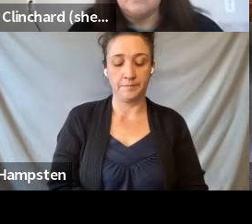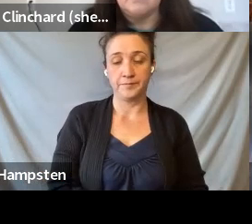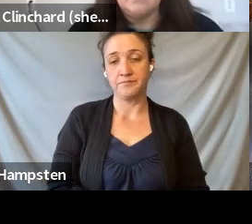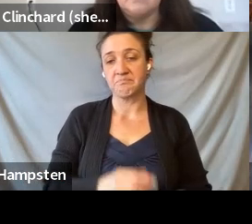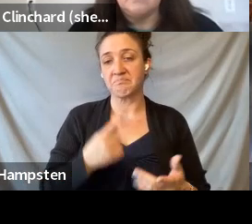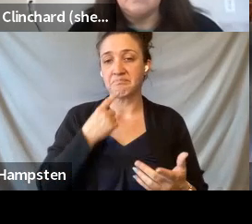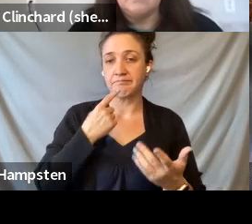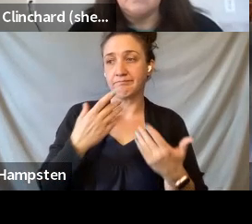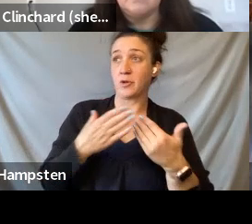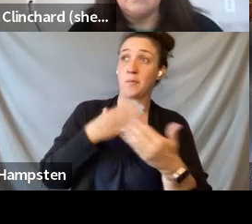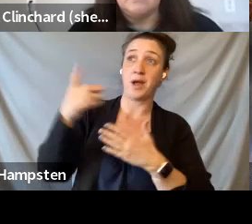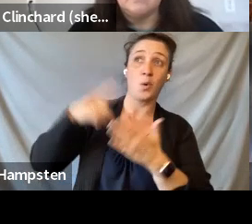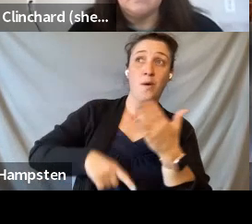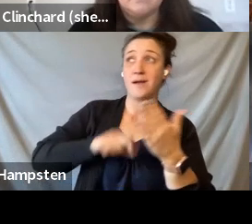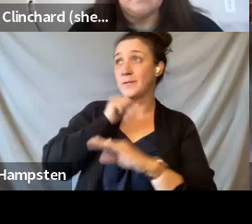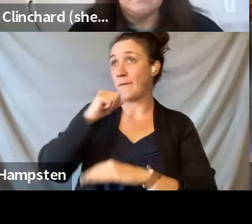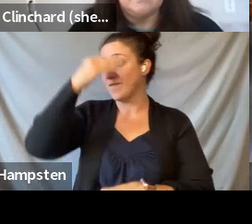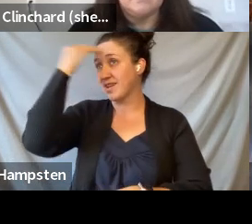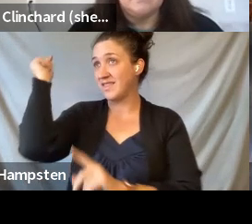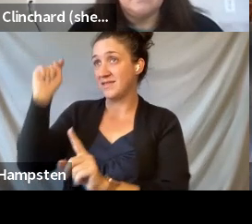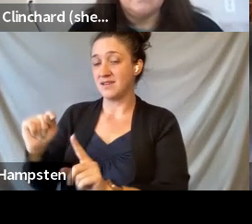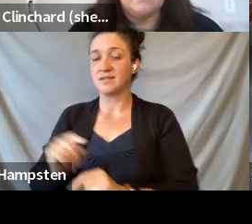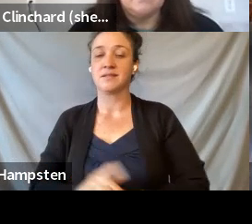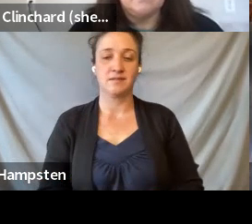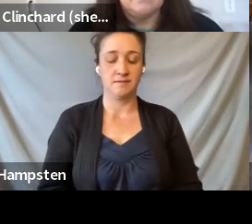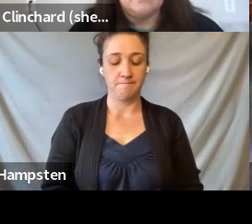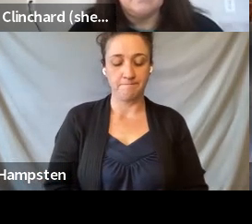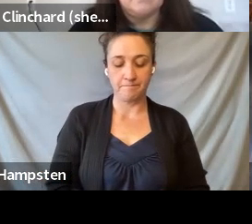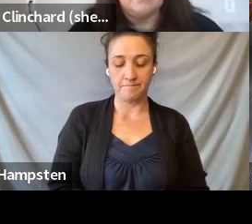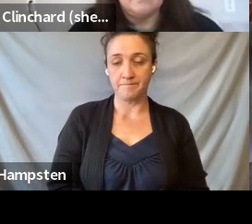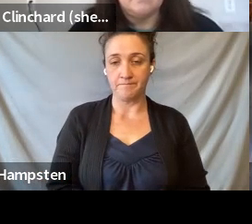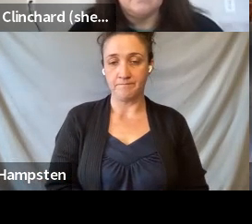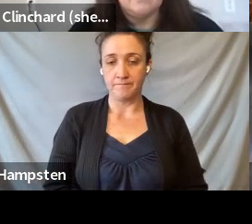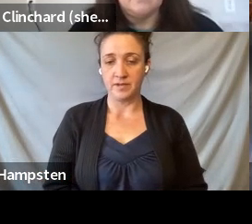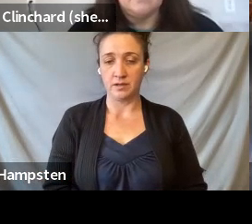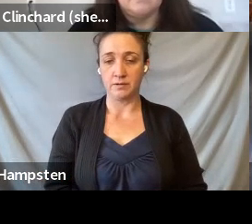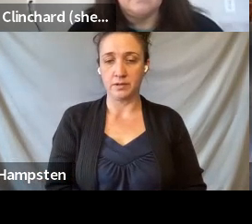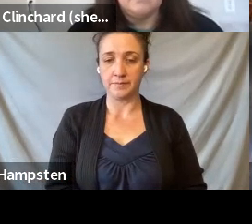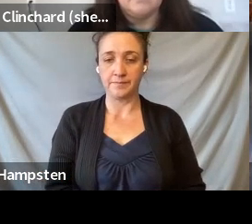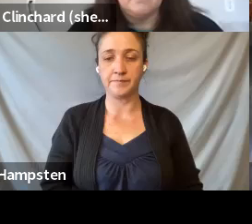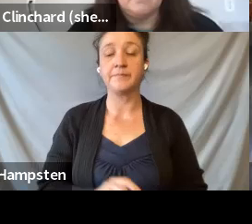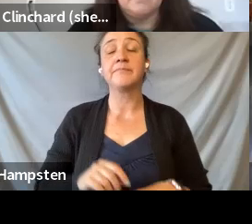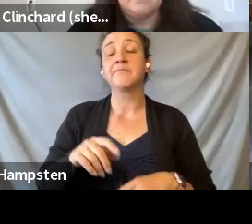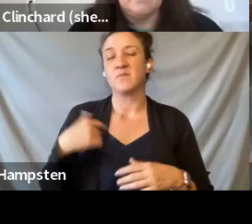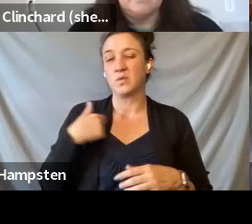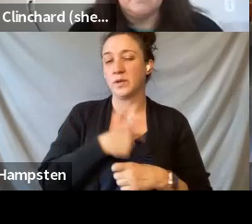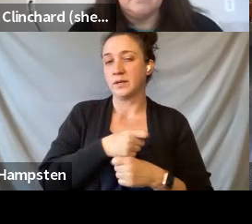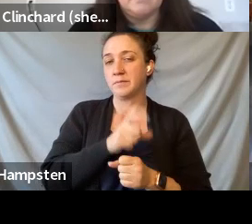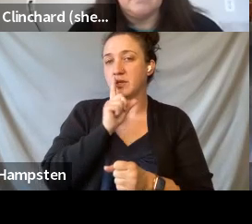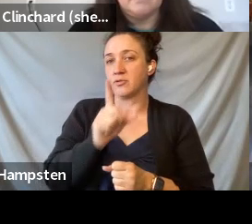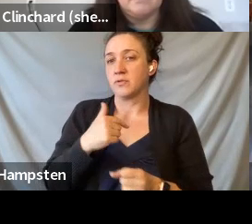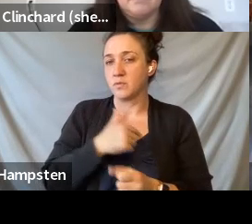say, no matter what, don't forget this, so that we can really make sure that we're getting it